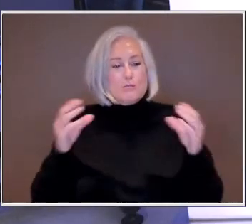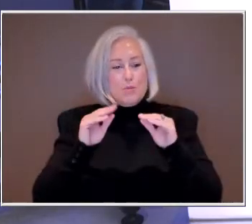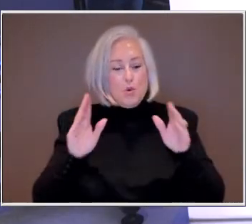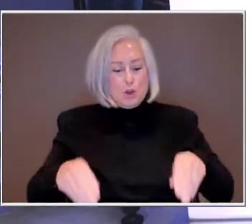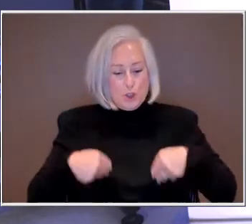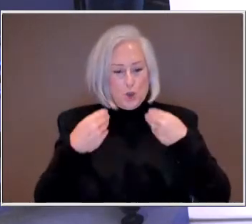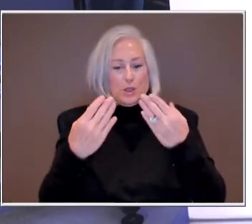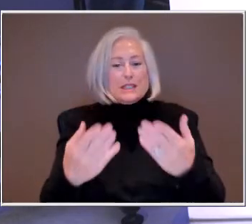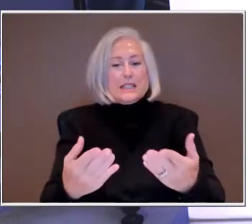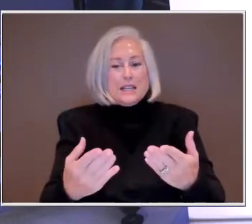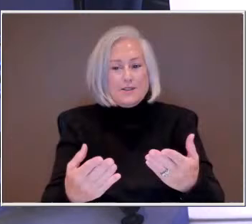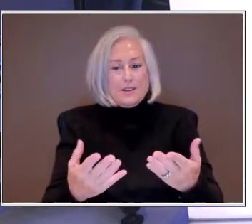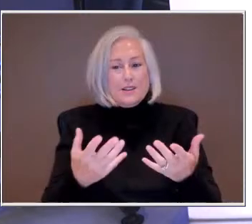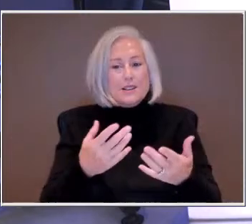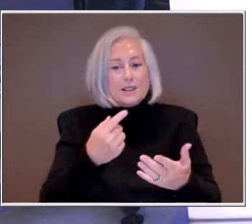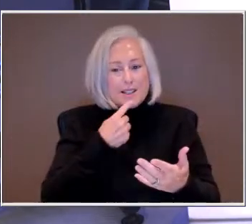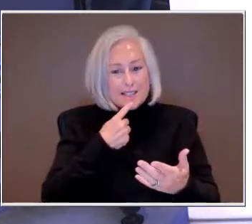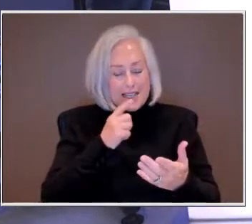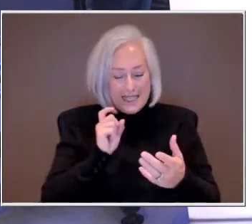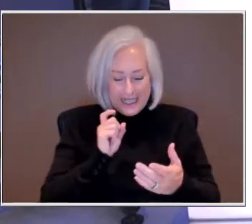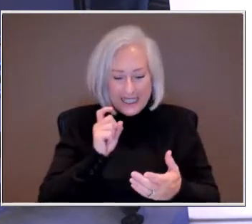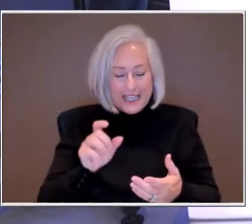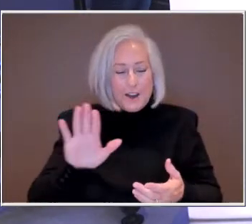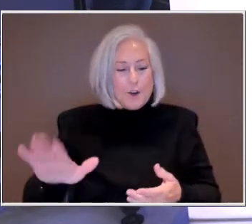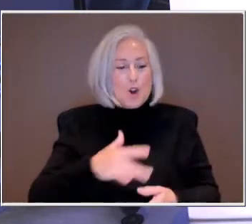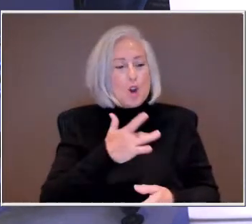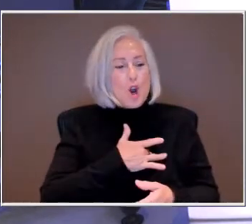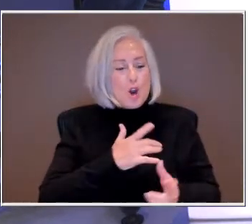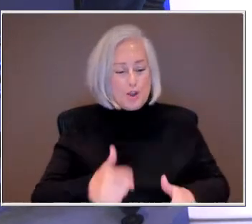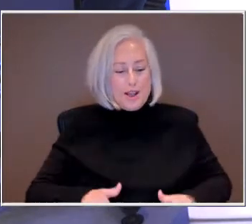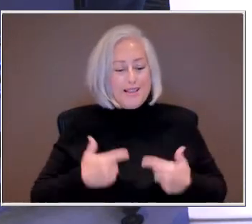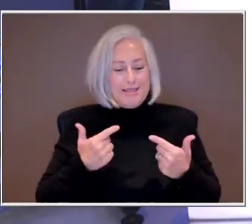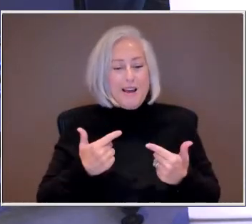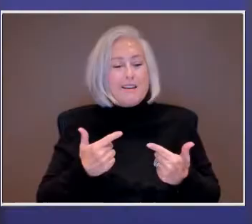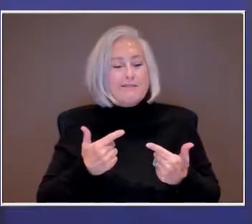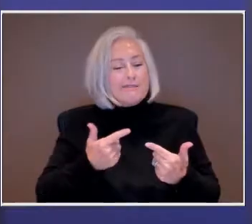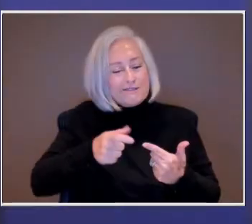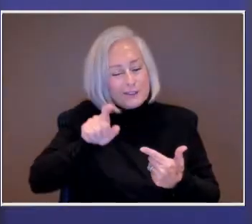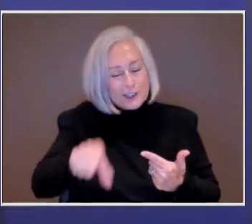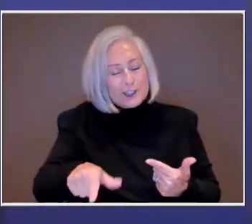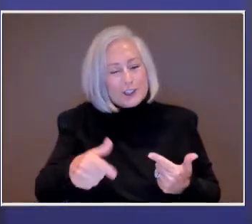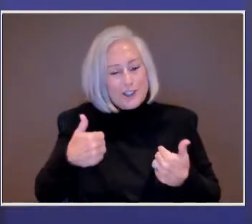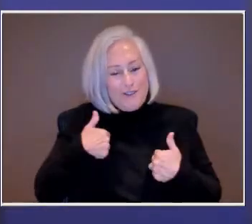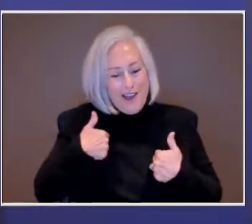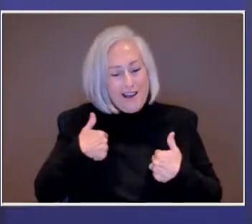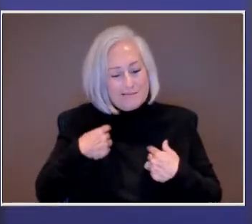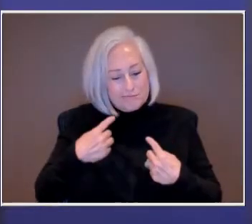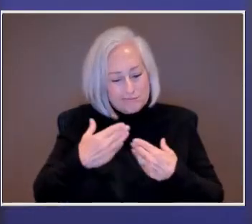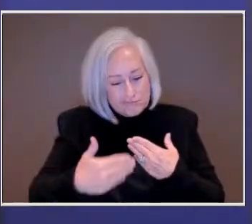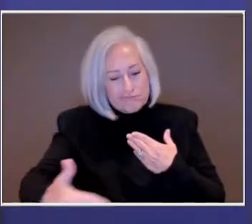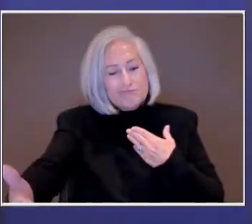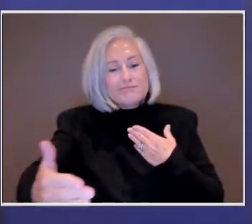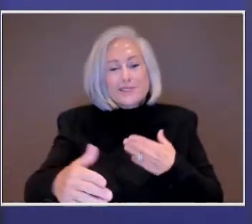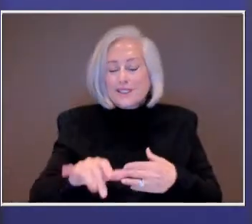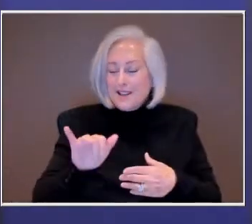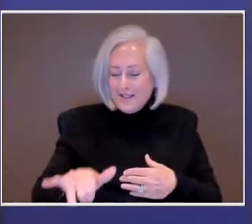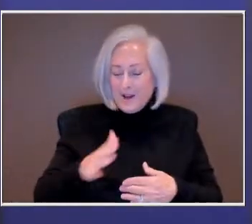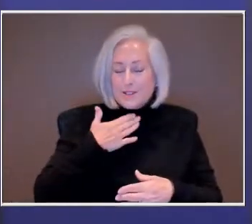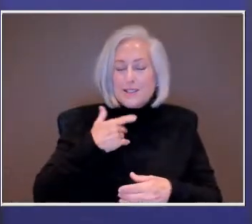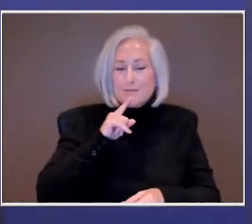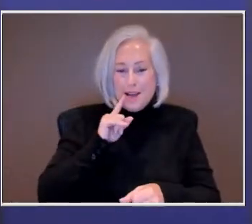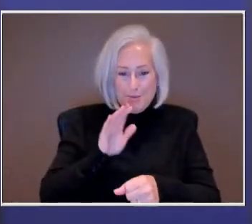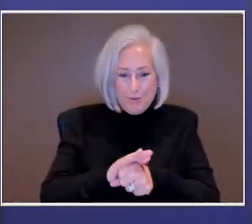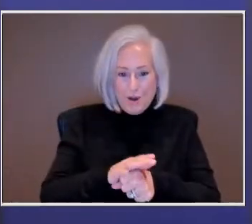her heart the life it deserved, and take it to the finish line. Yeah, and that was my promise to them as well as to her. You know,